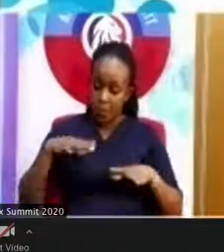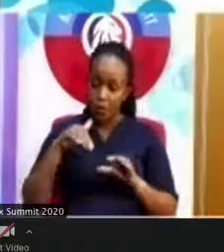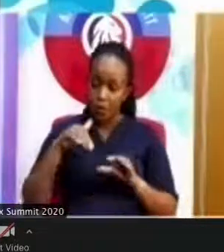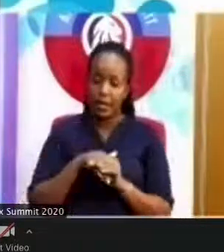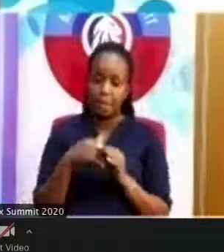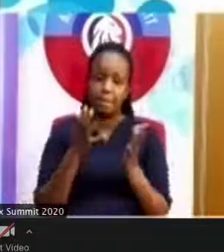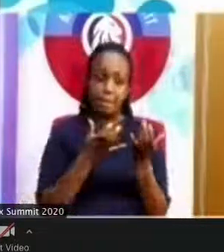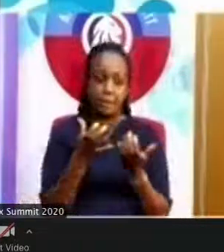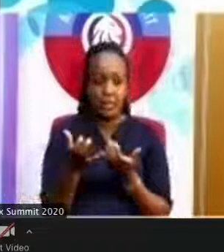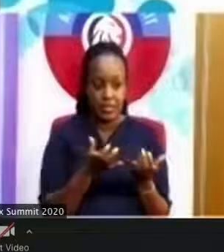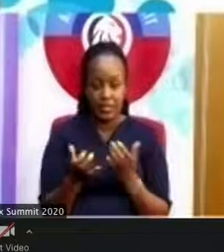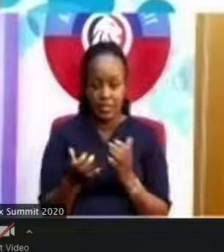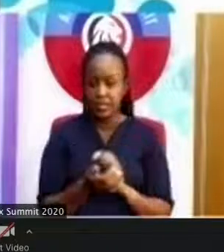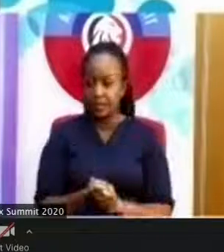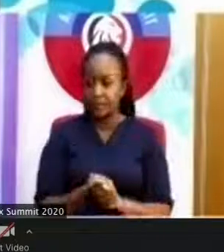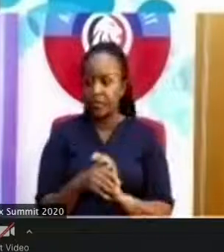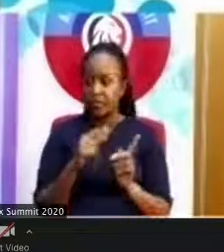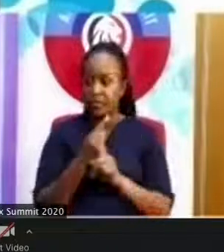trade associations,